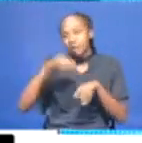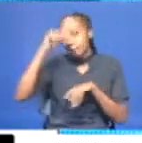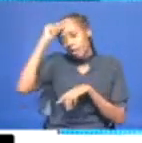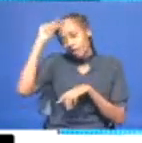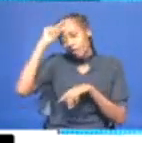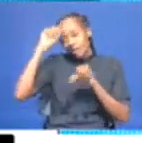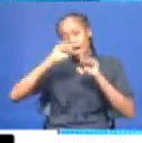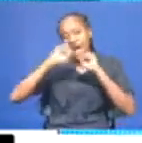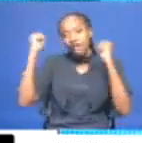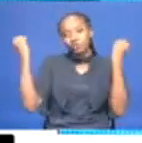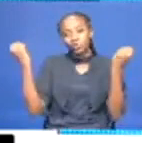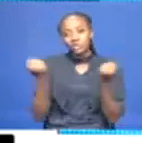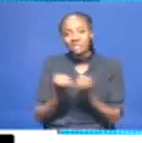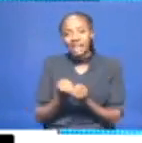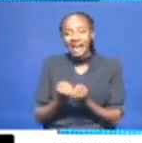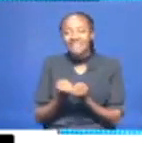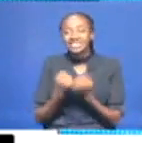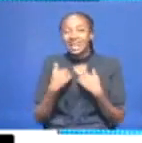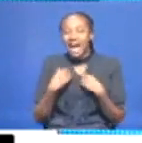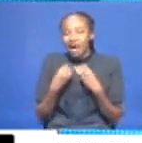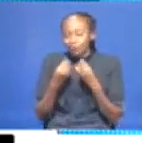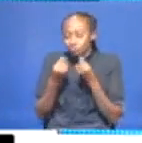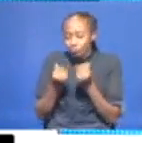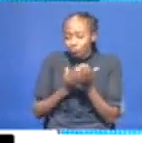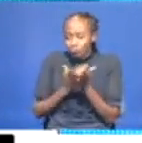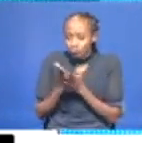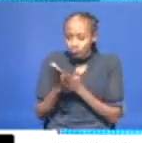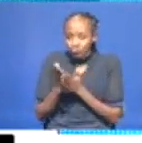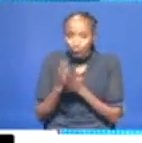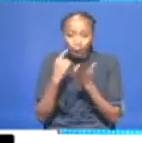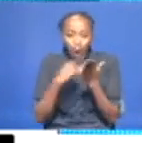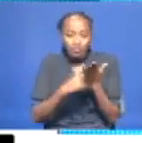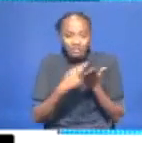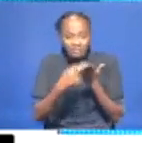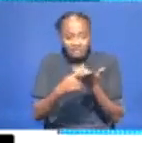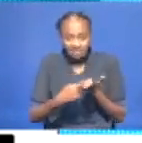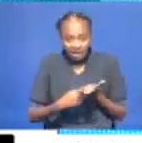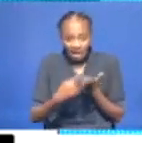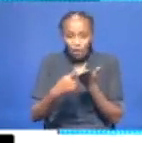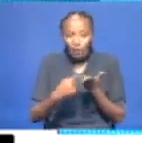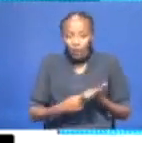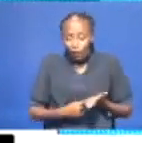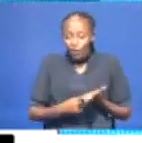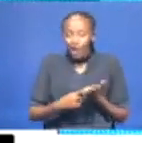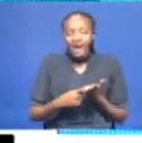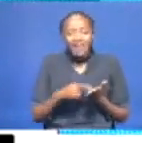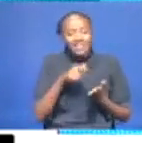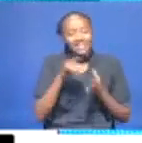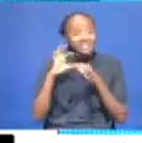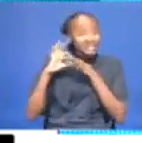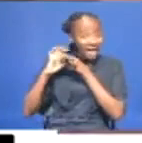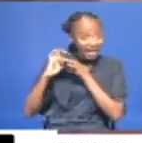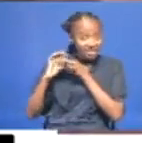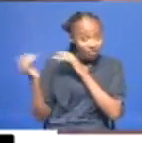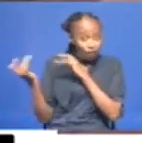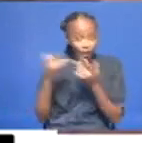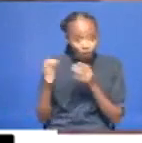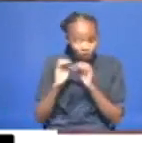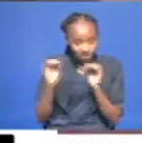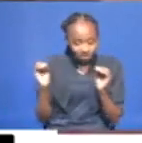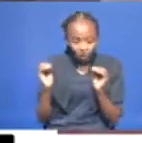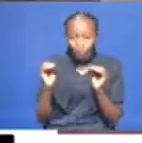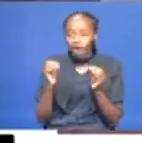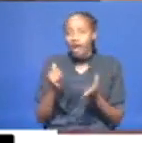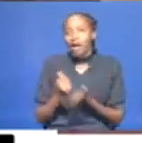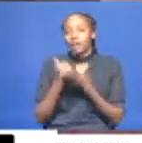to resolve differences through dialogue, build a culture of non-violence and protect the most vulnerable. Kikosi